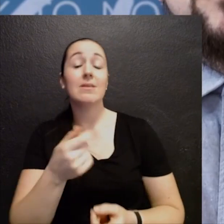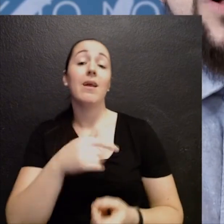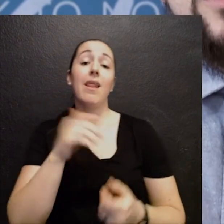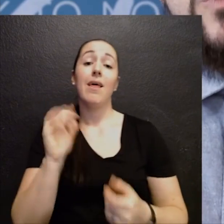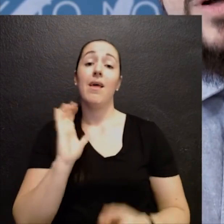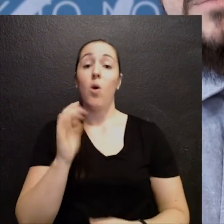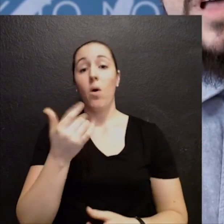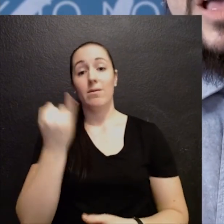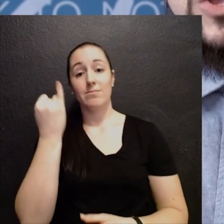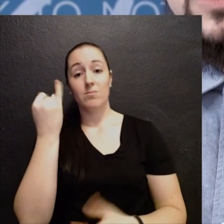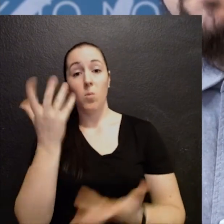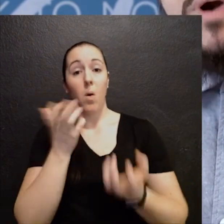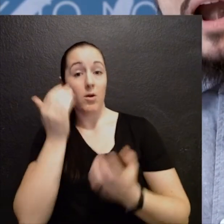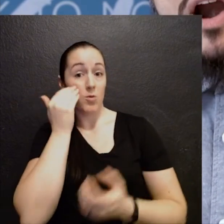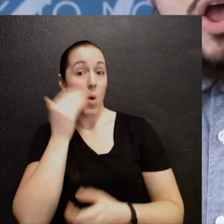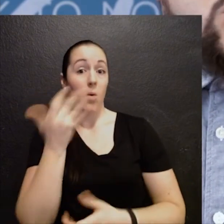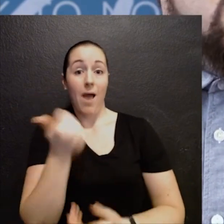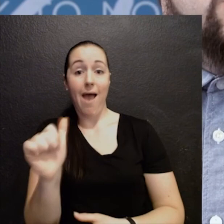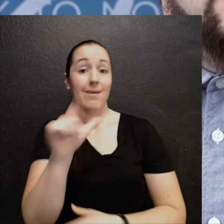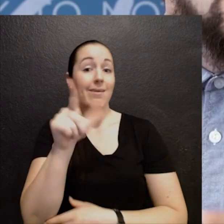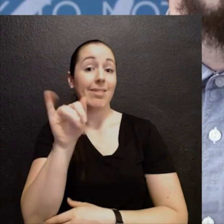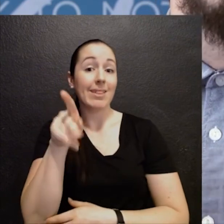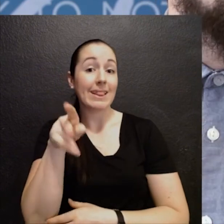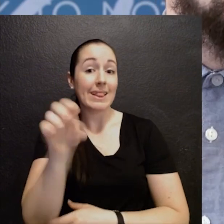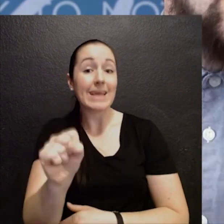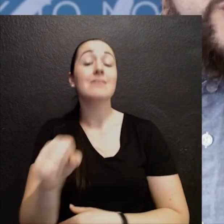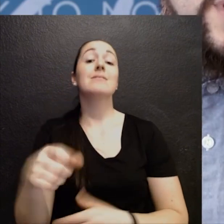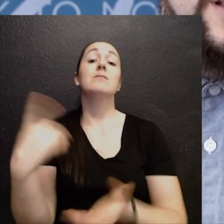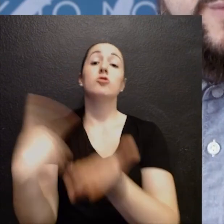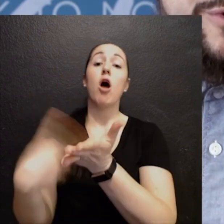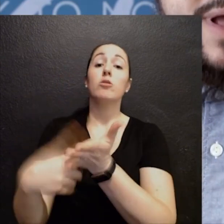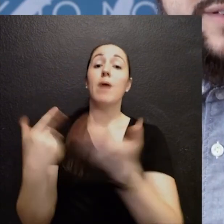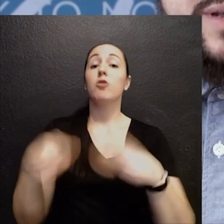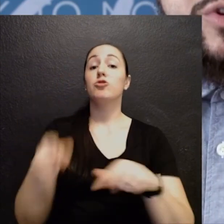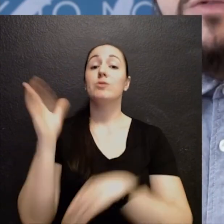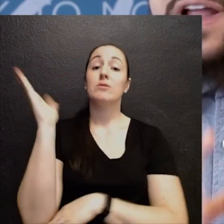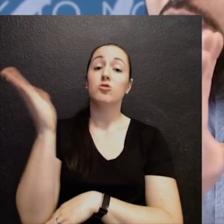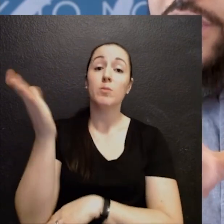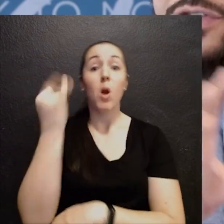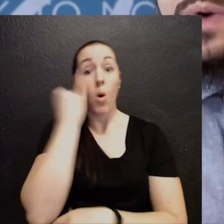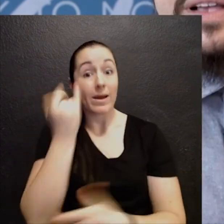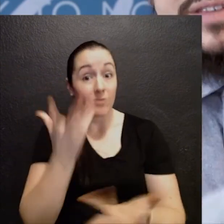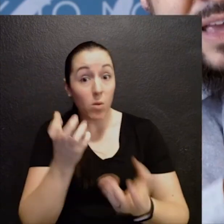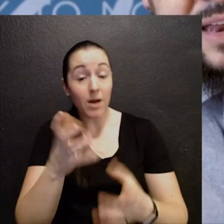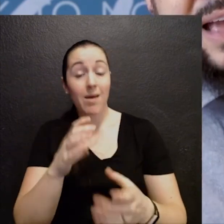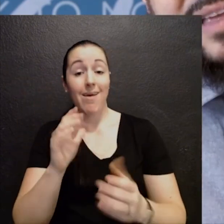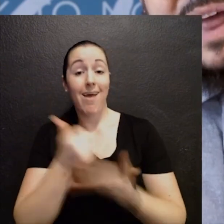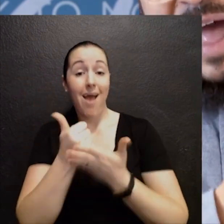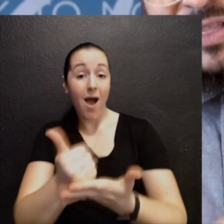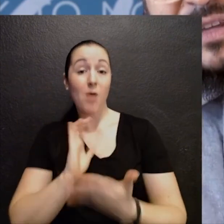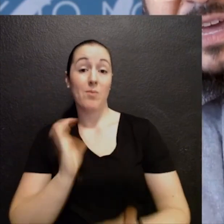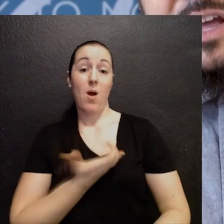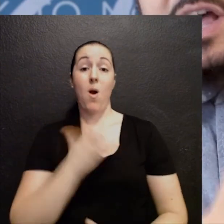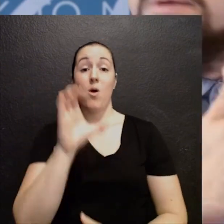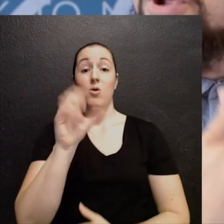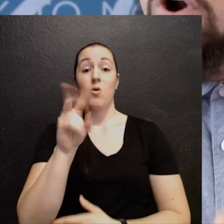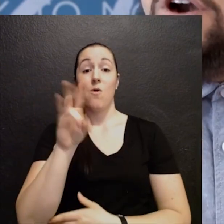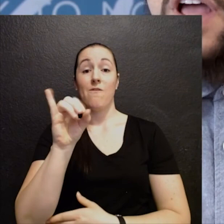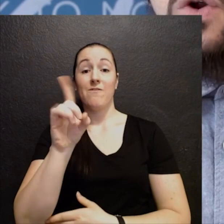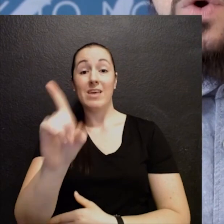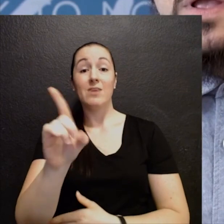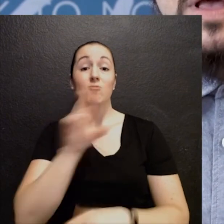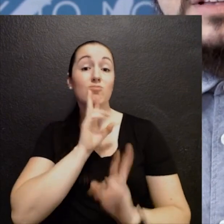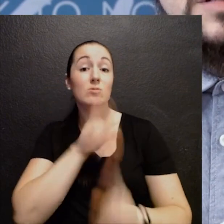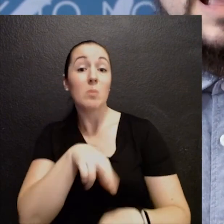time, welcome, welcome. You need prayer or you want to help with our COVID-19 response teams, you'll find all those ways to get connected at the link,